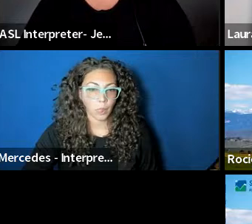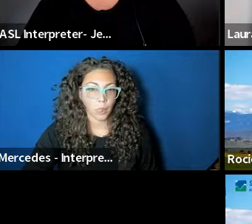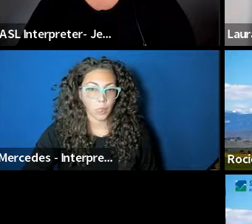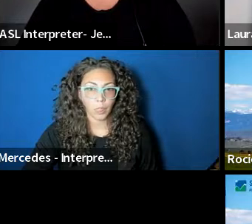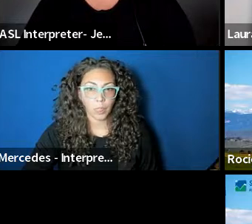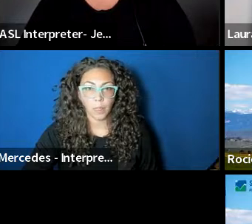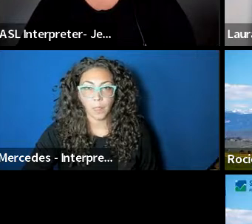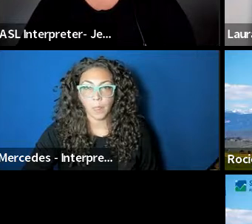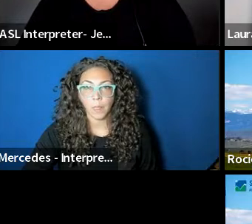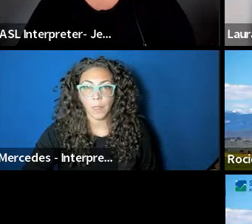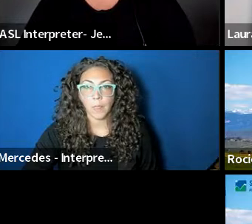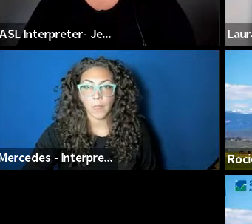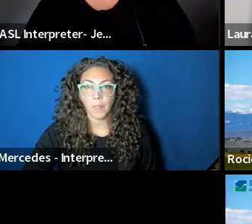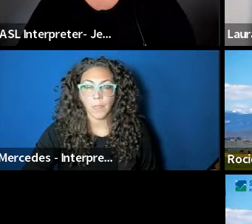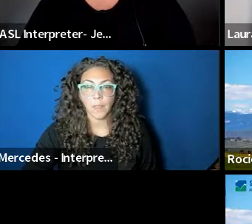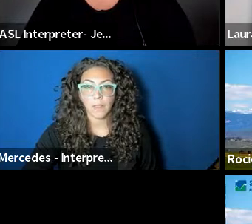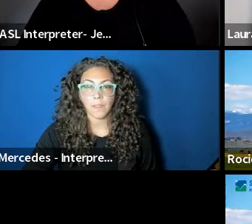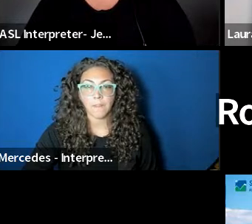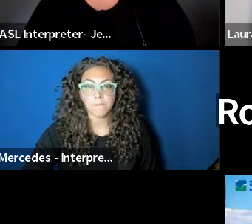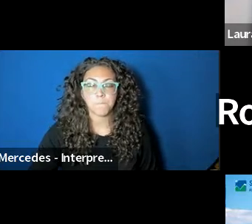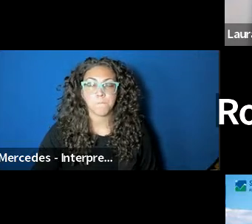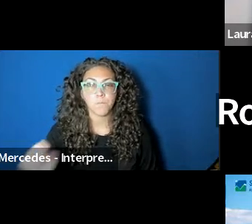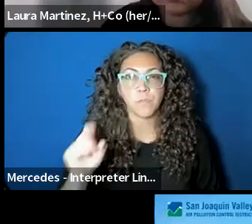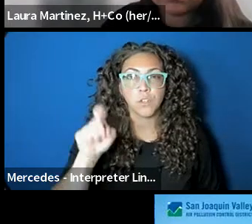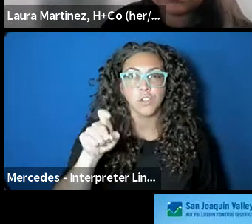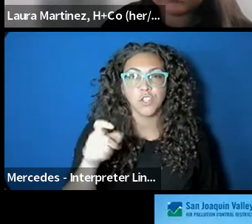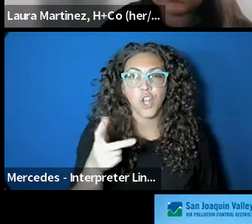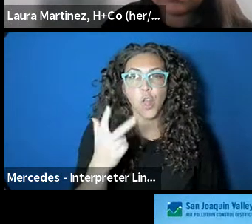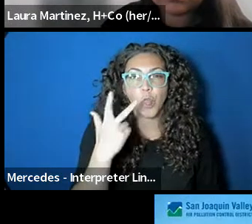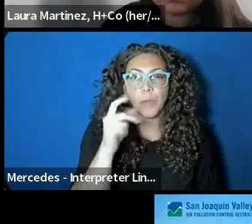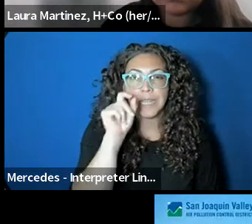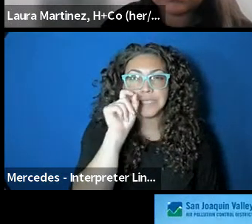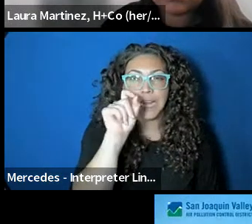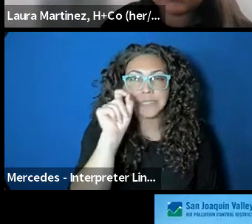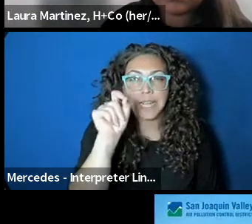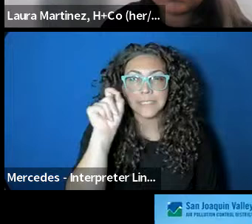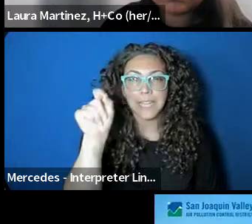app, or note. I don't know that you can pin on the phone.